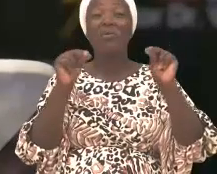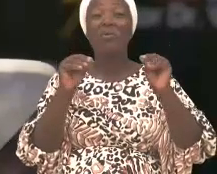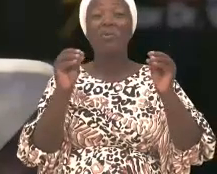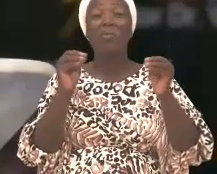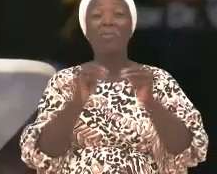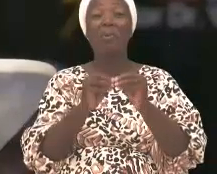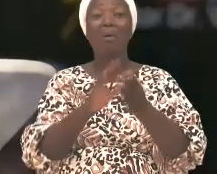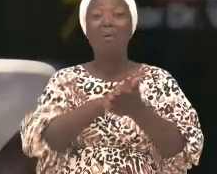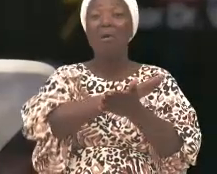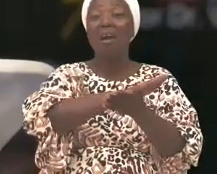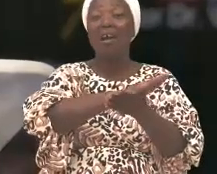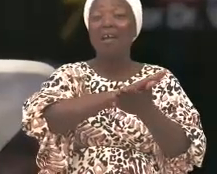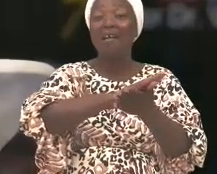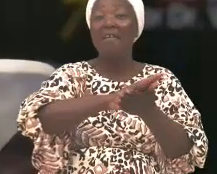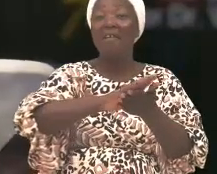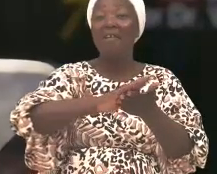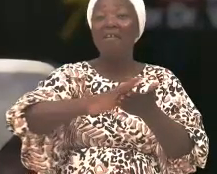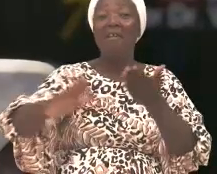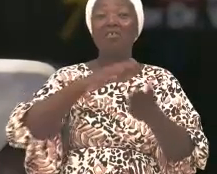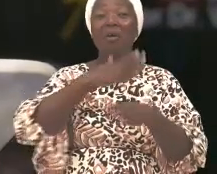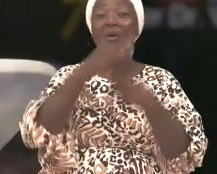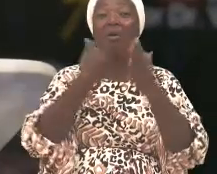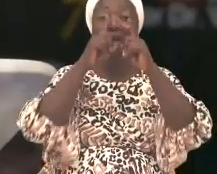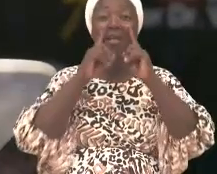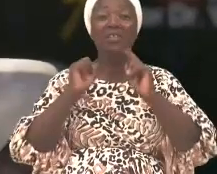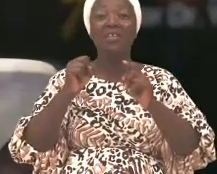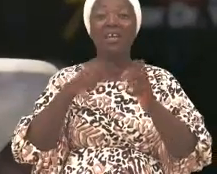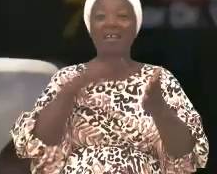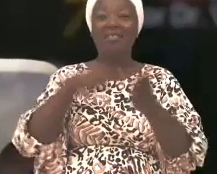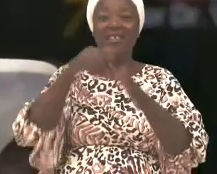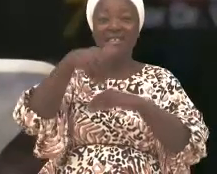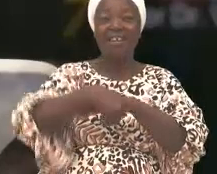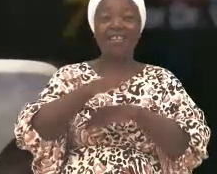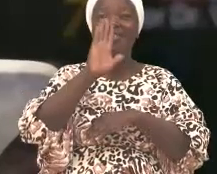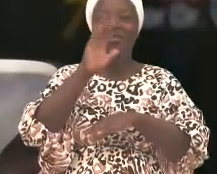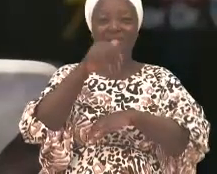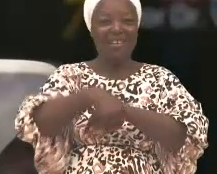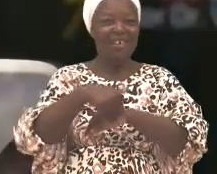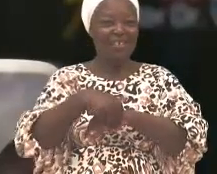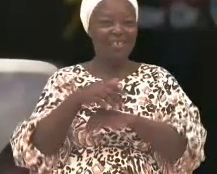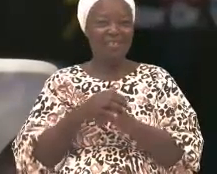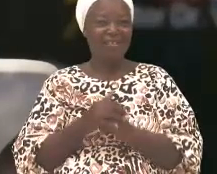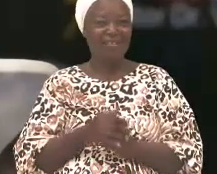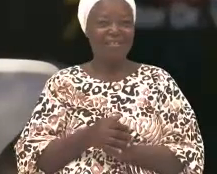Wipe away your tears. Tonight is your night.